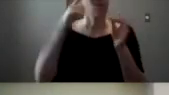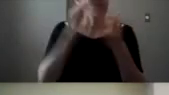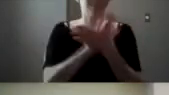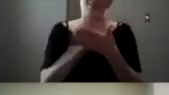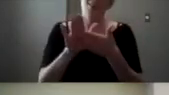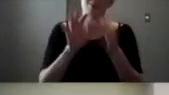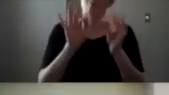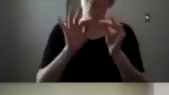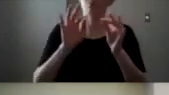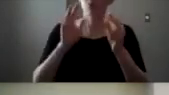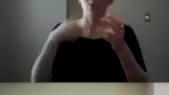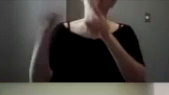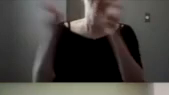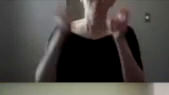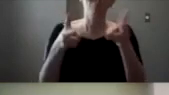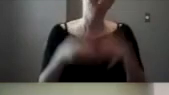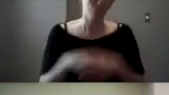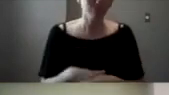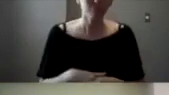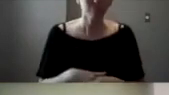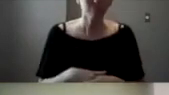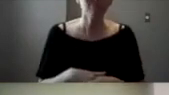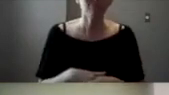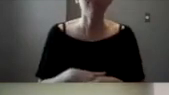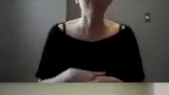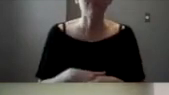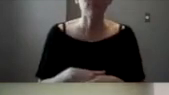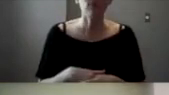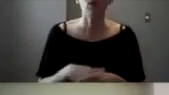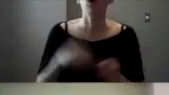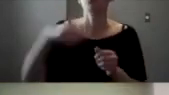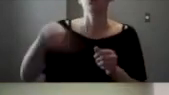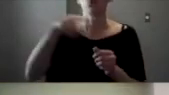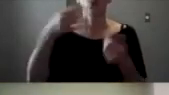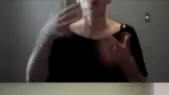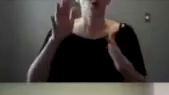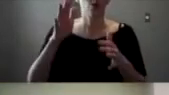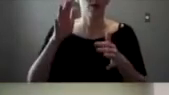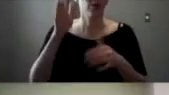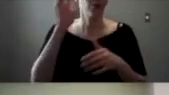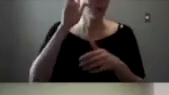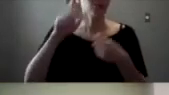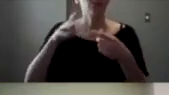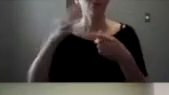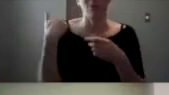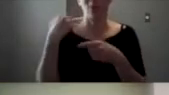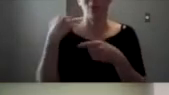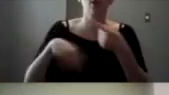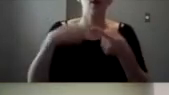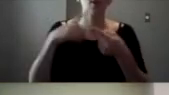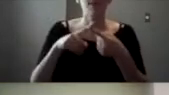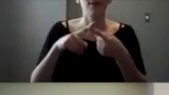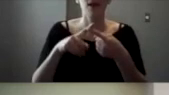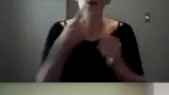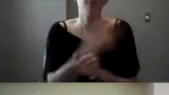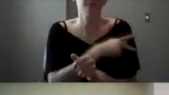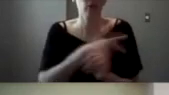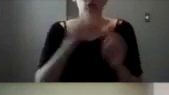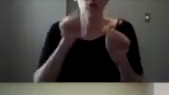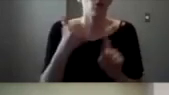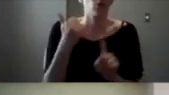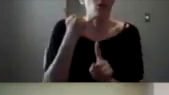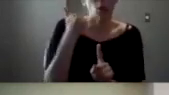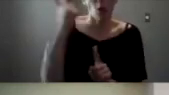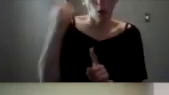So you've heard earlier about the possibility of patients calling in and